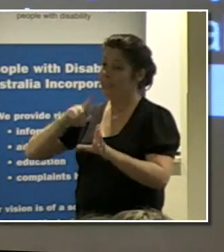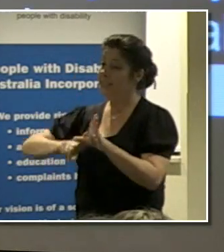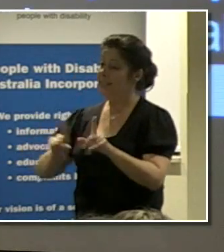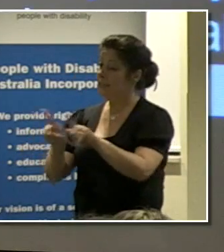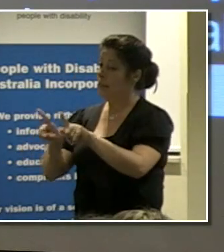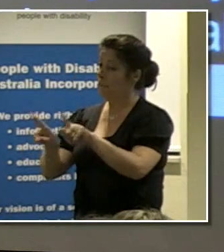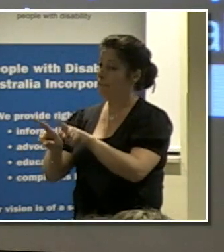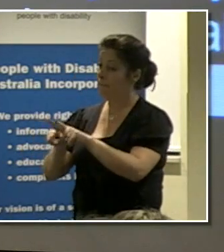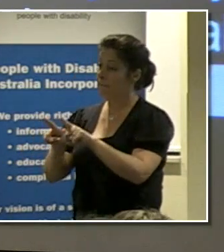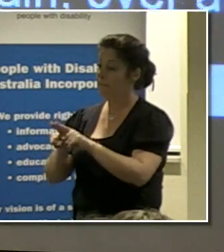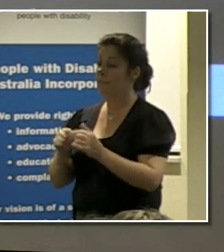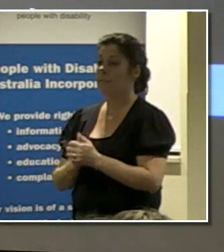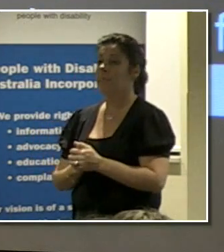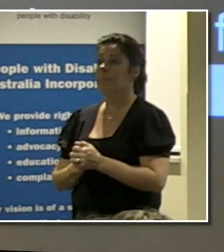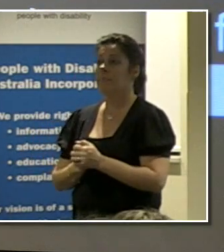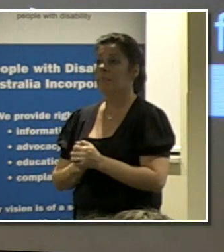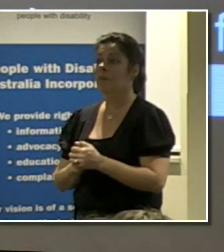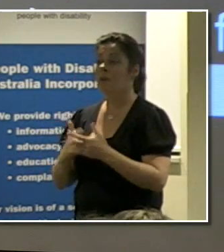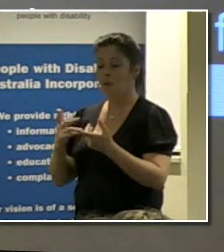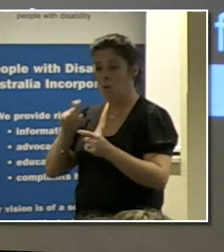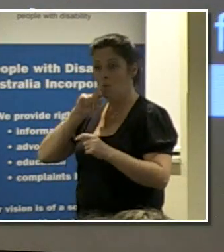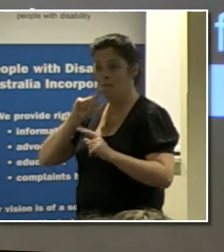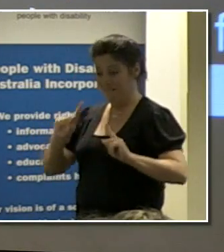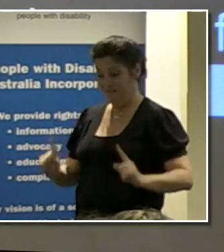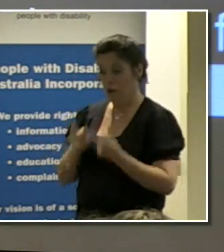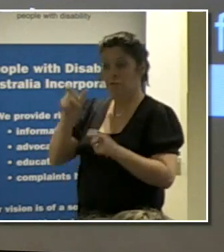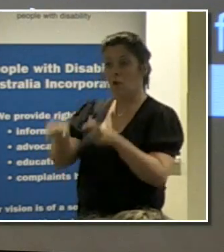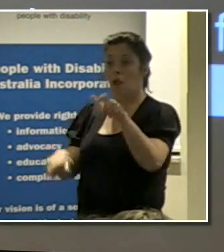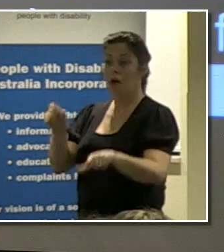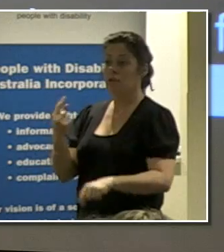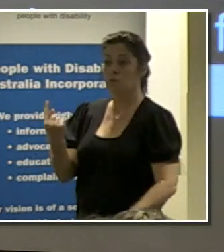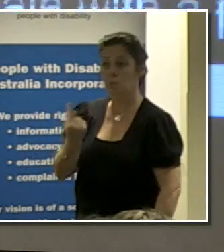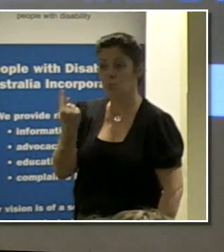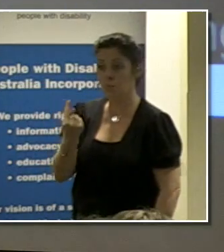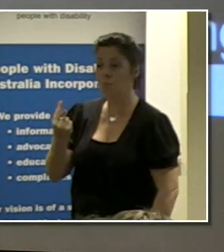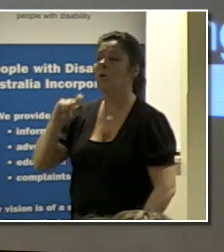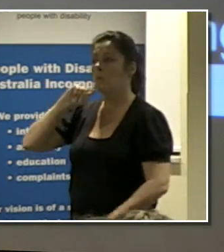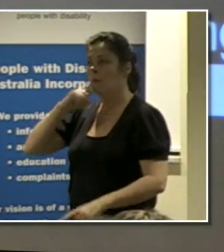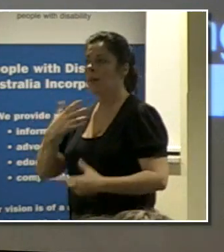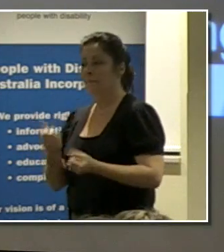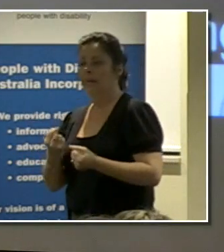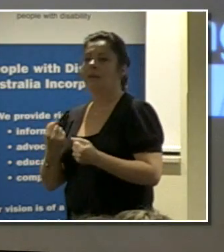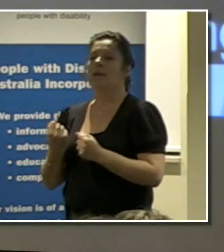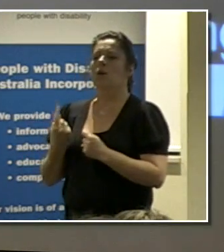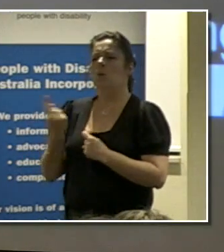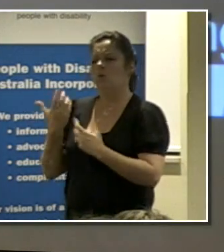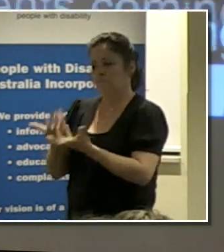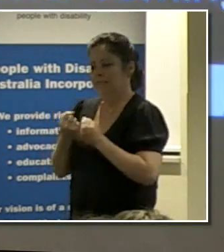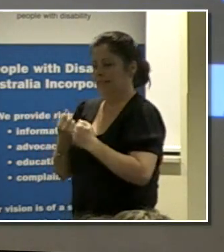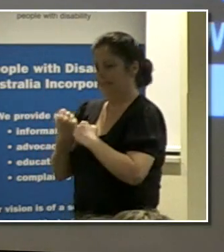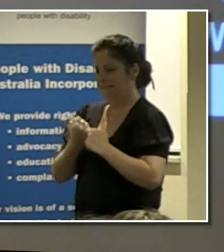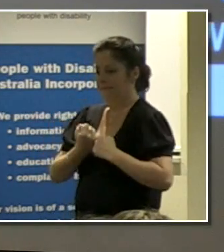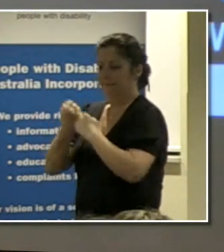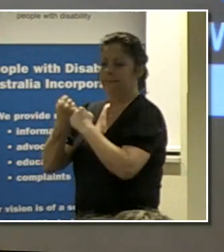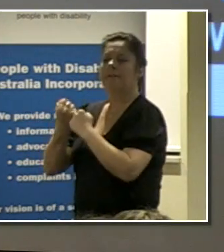with a focus on existing clients coming in early, with some statewide programs